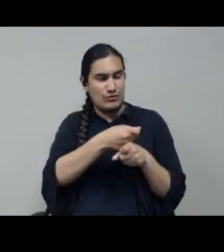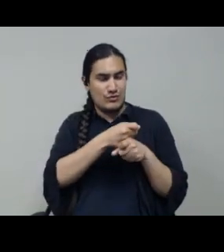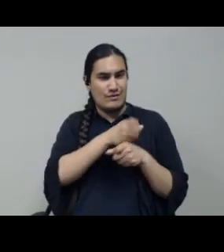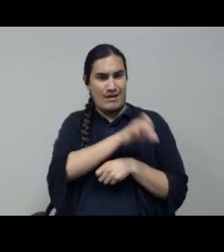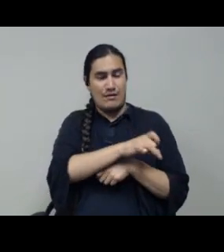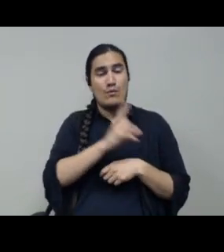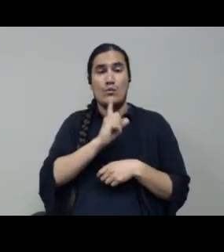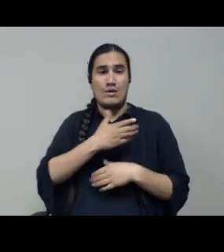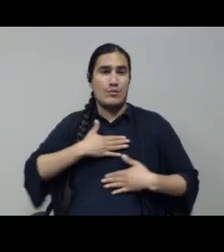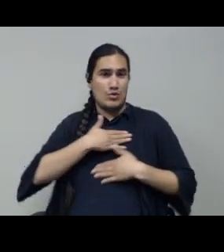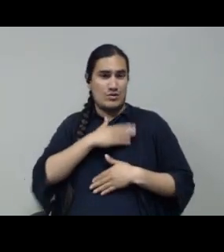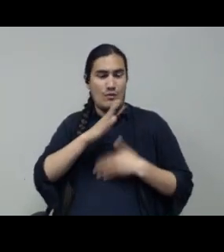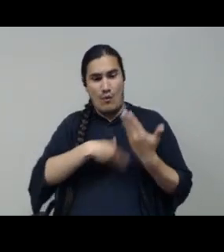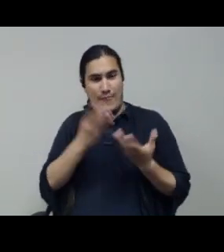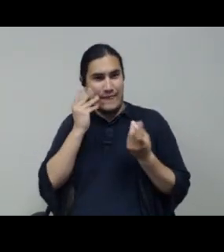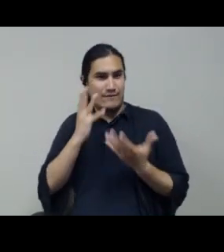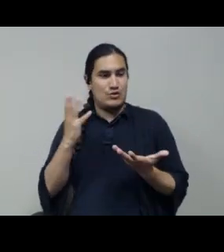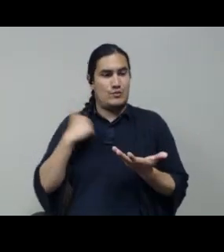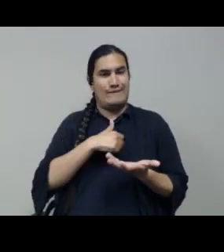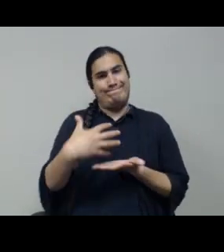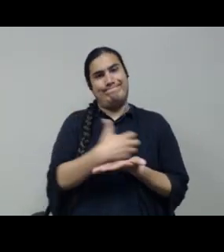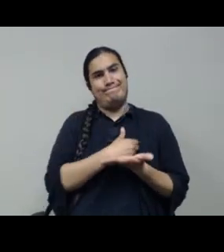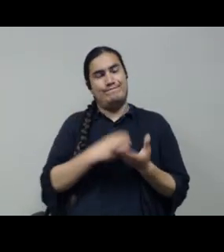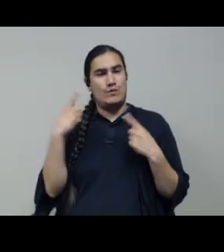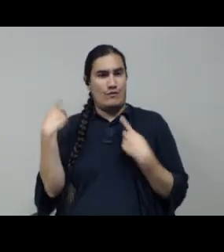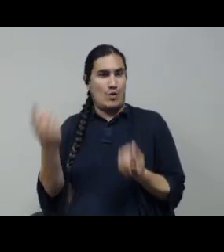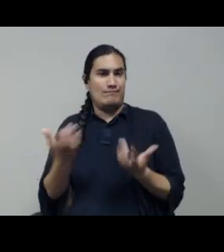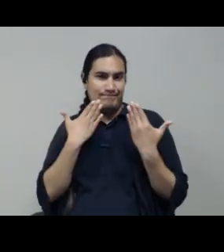appreciate all the input we've received so far. Thank you.